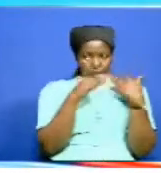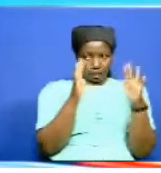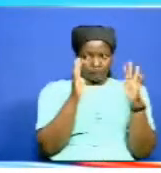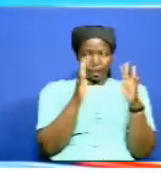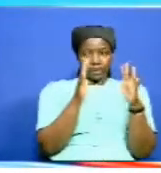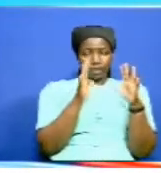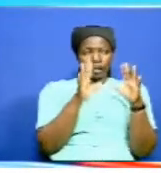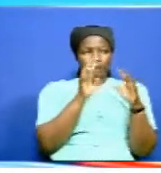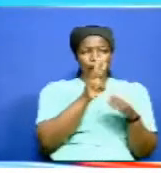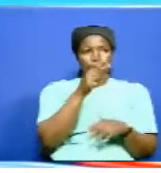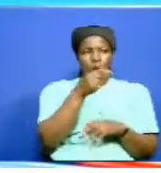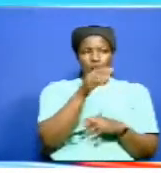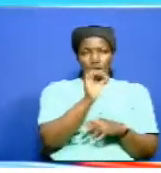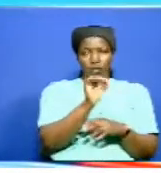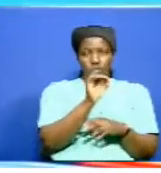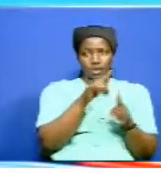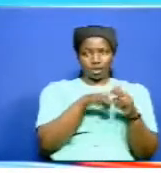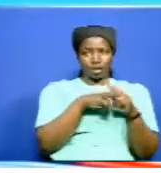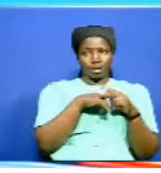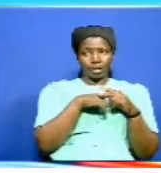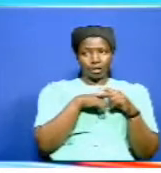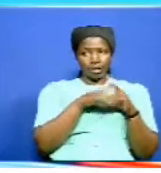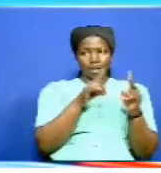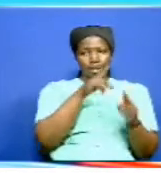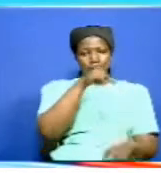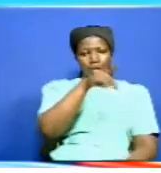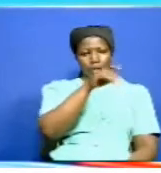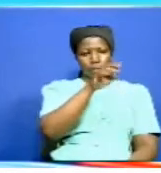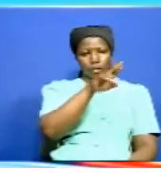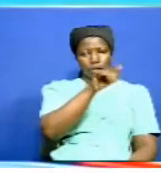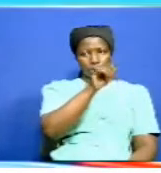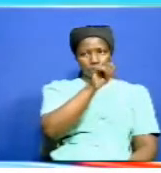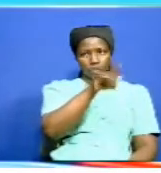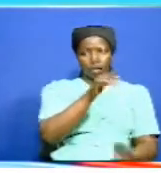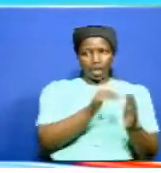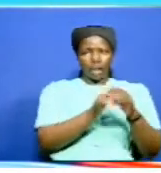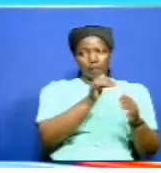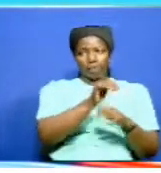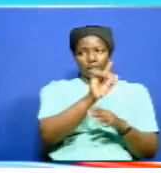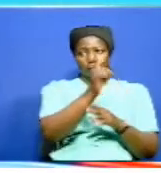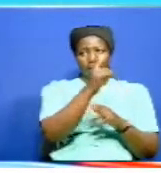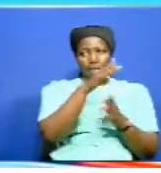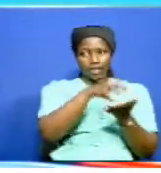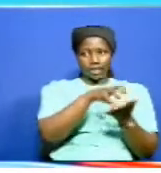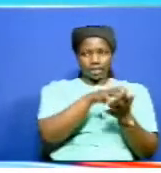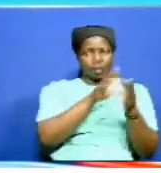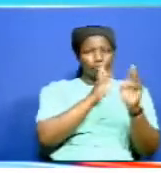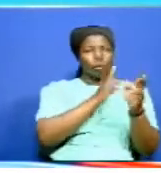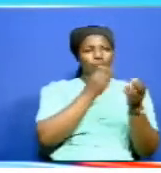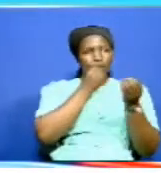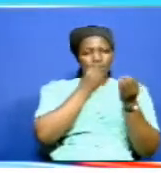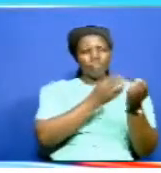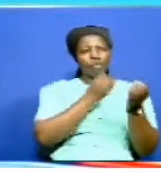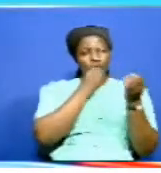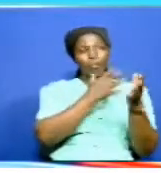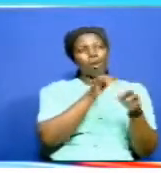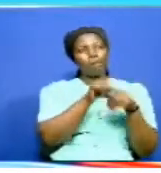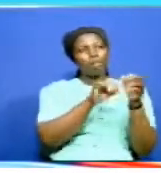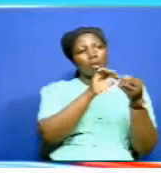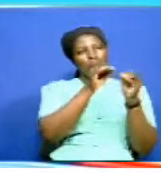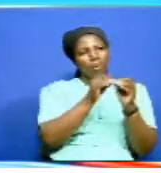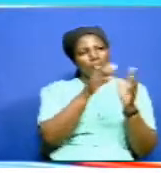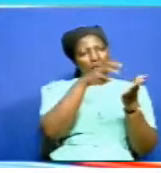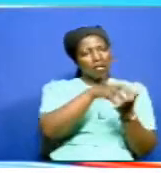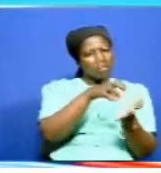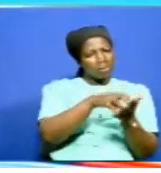the World Health Organization did start a portal after the first case was reported, giving us an update on perhaps the number of cases,